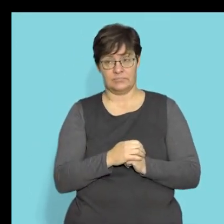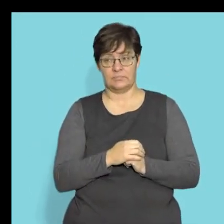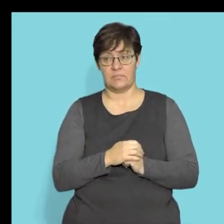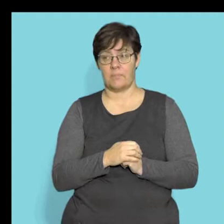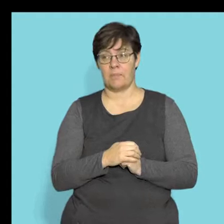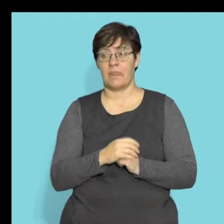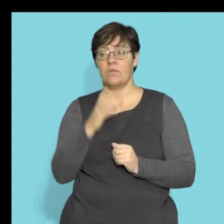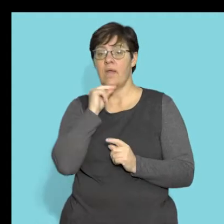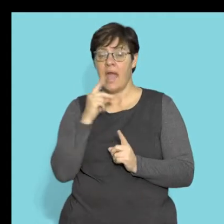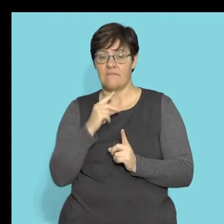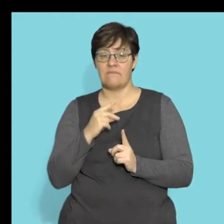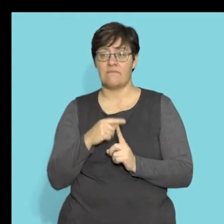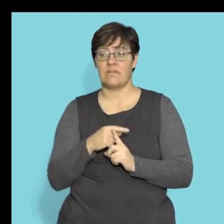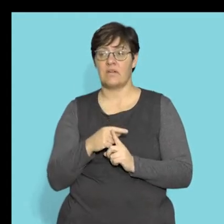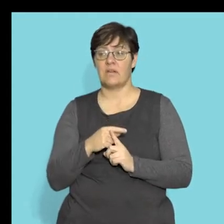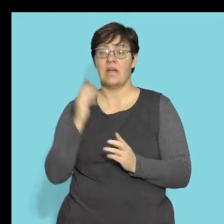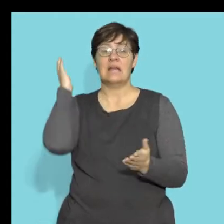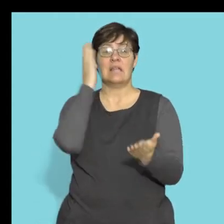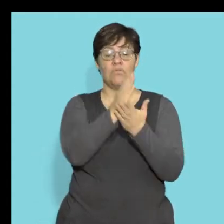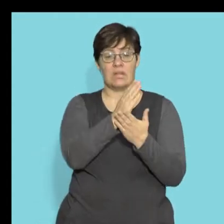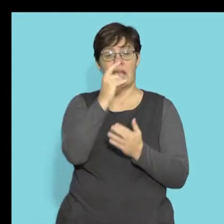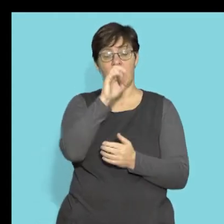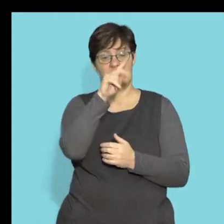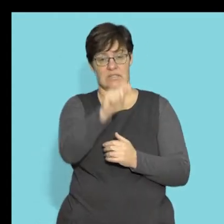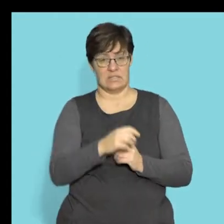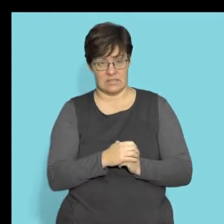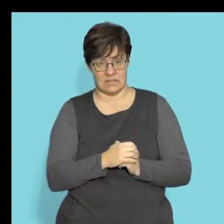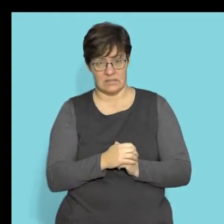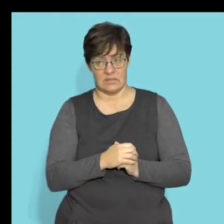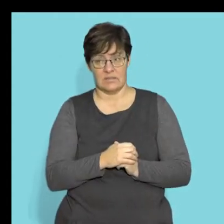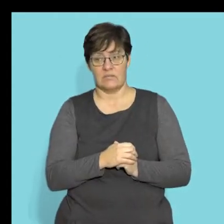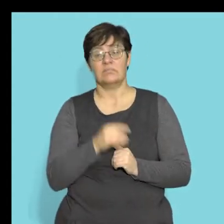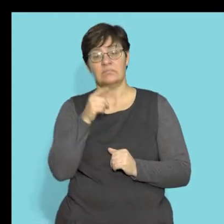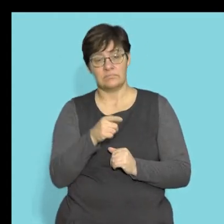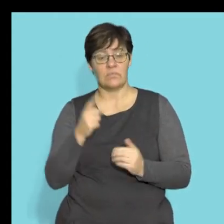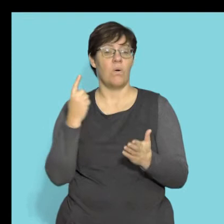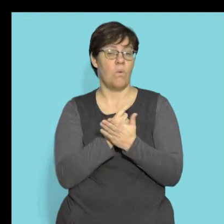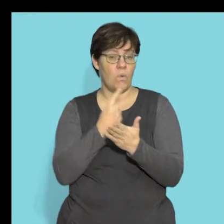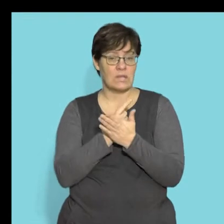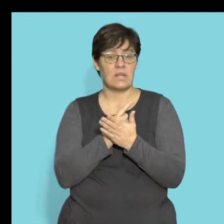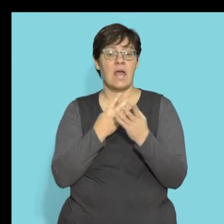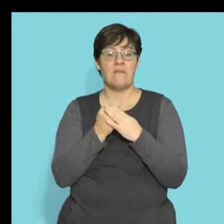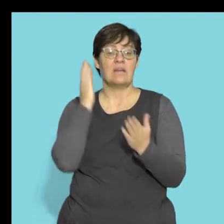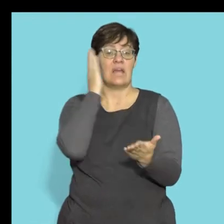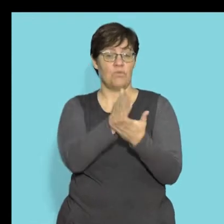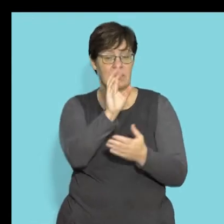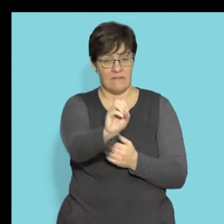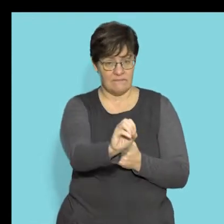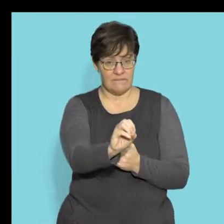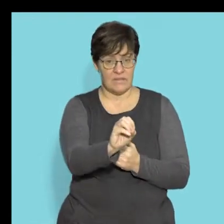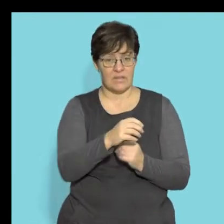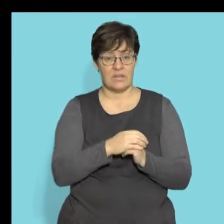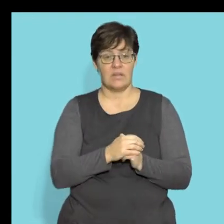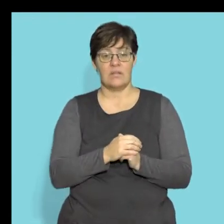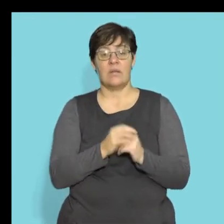in particular, we're going to have a look at the direct current electric motor, which always, when you're dealing with